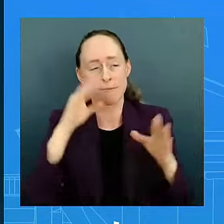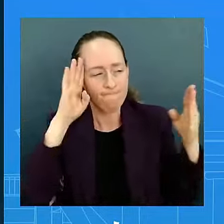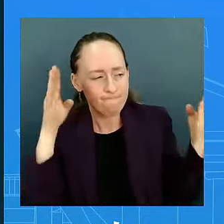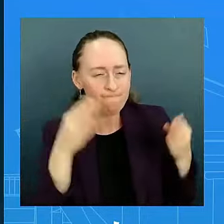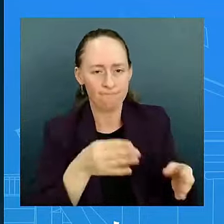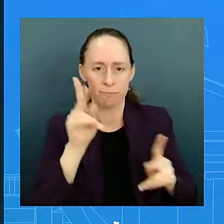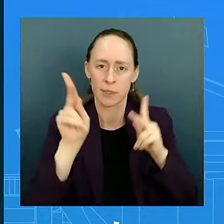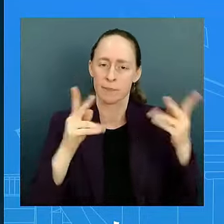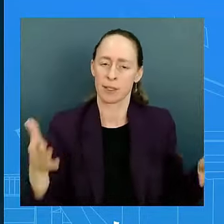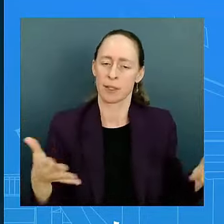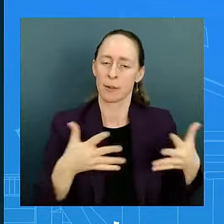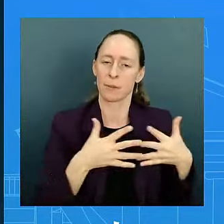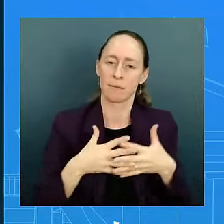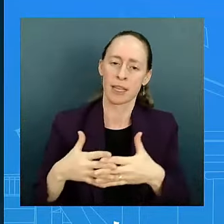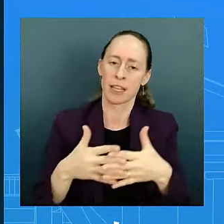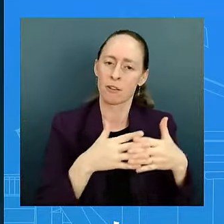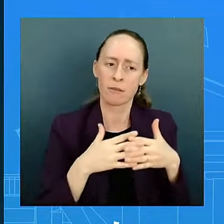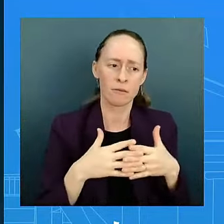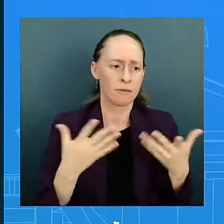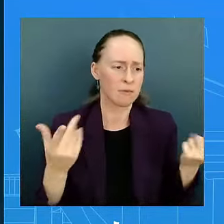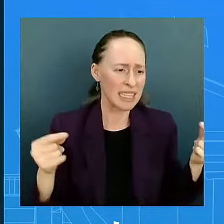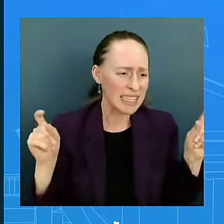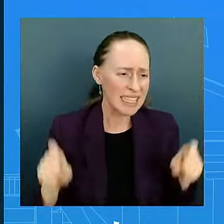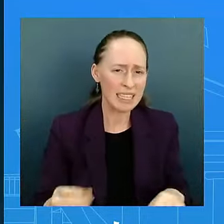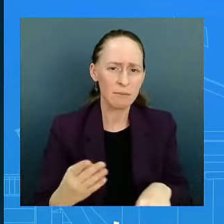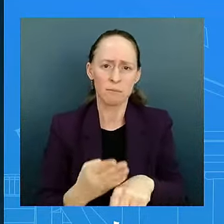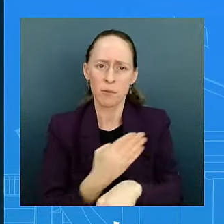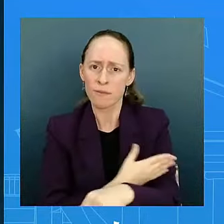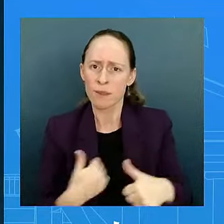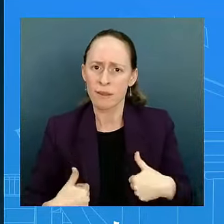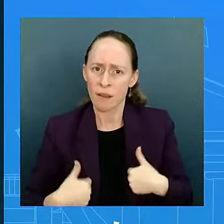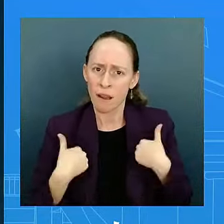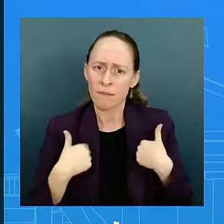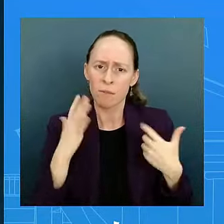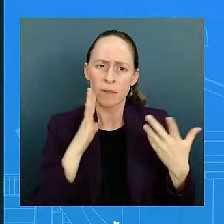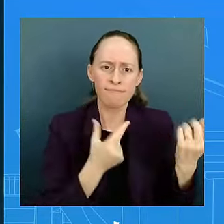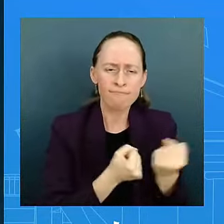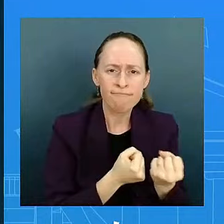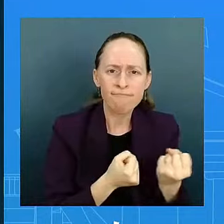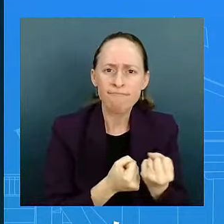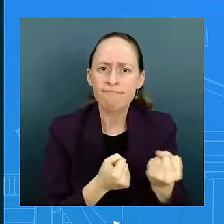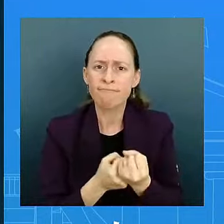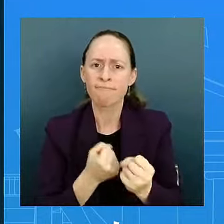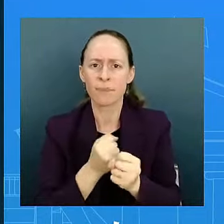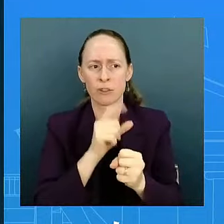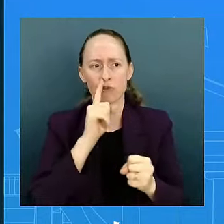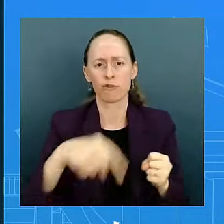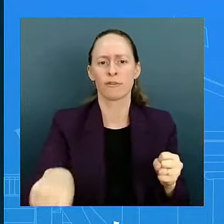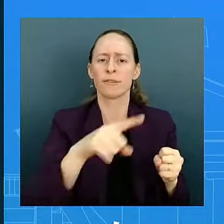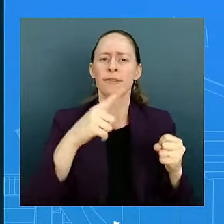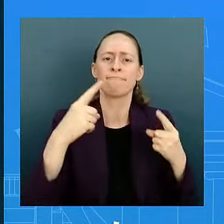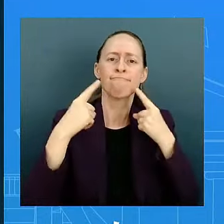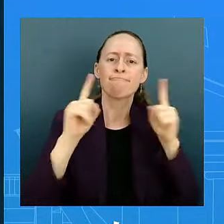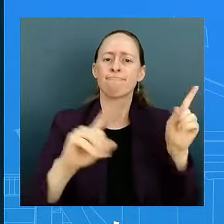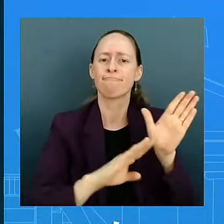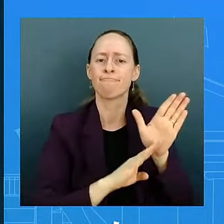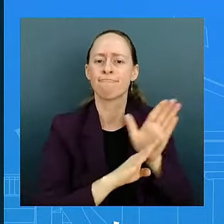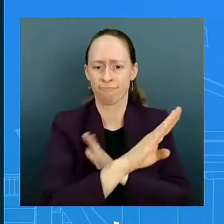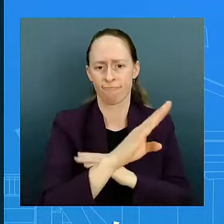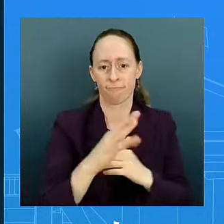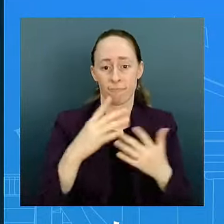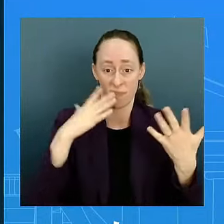unprecedented successes, historic successes that he has had in the last 3.5 years with the vice president. That's his